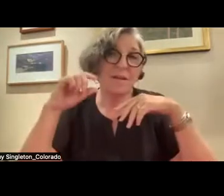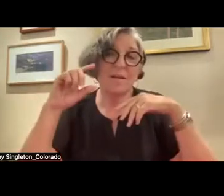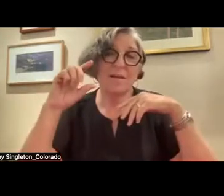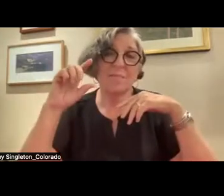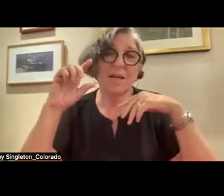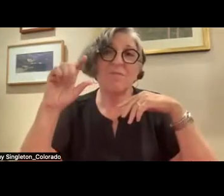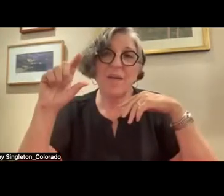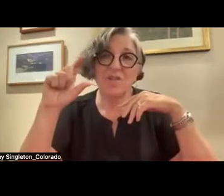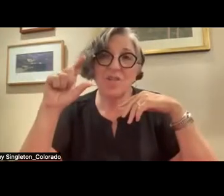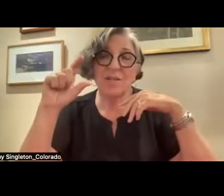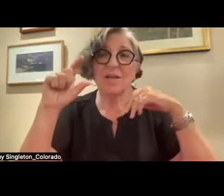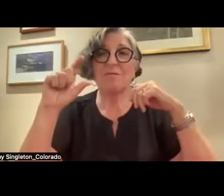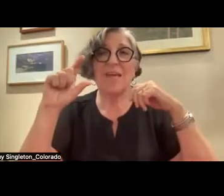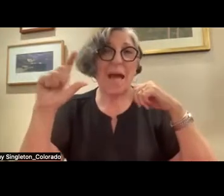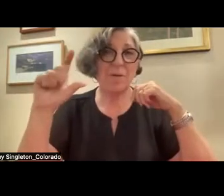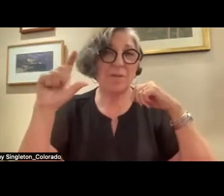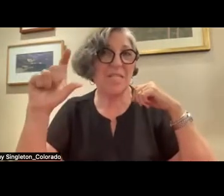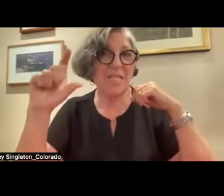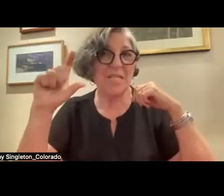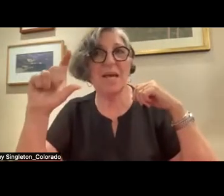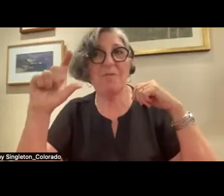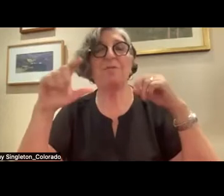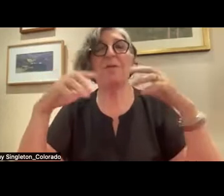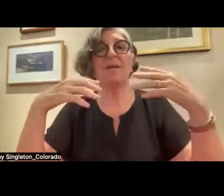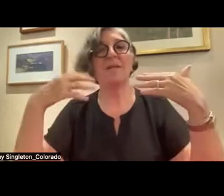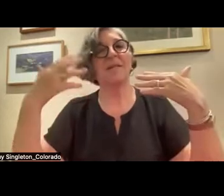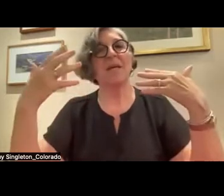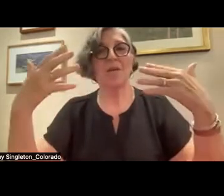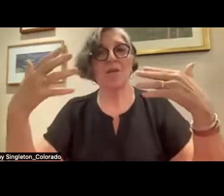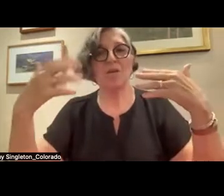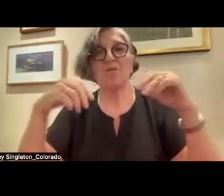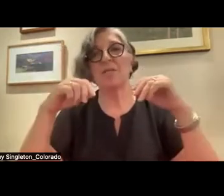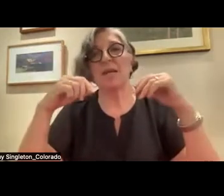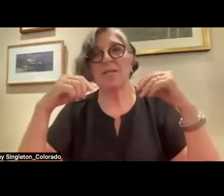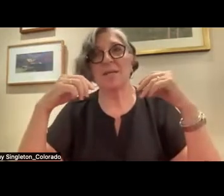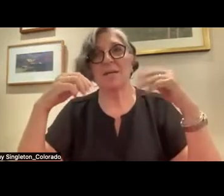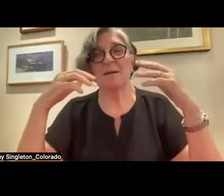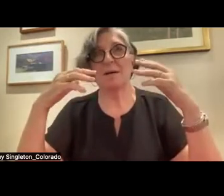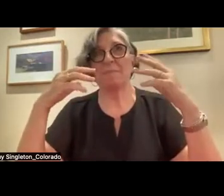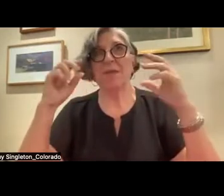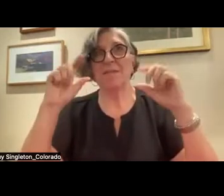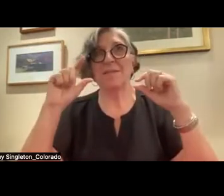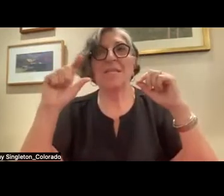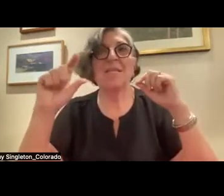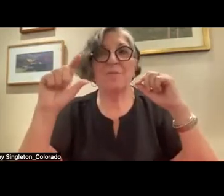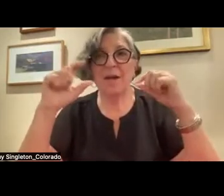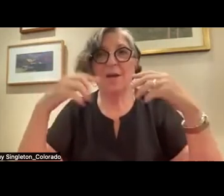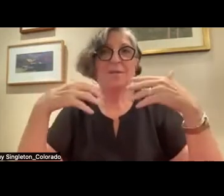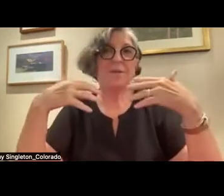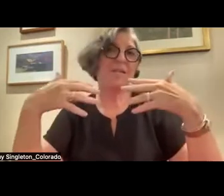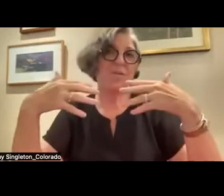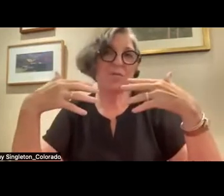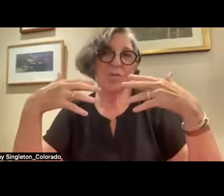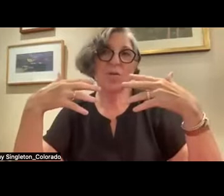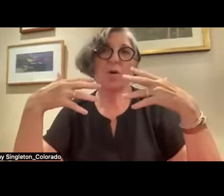of a convention of capital D deaf is used as a signifier